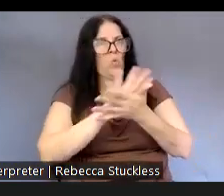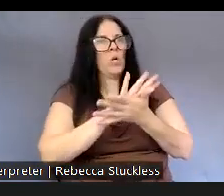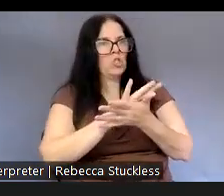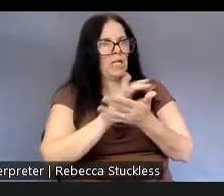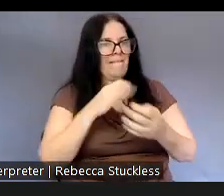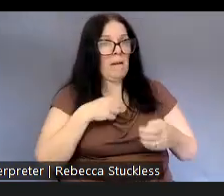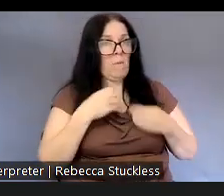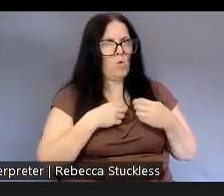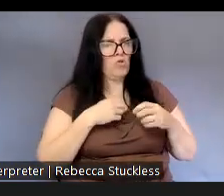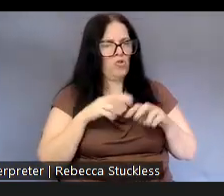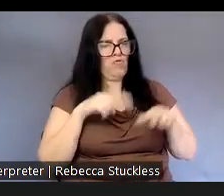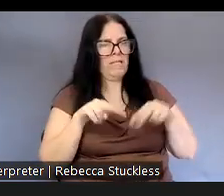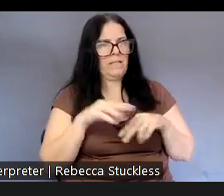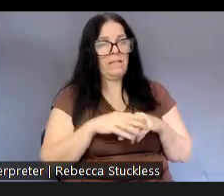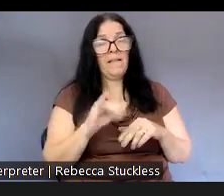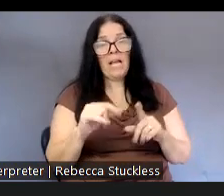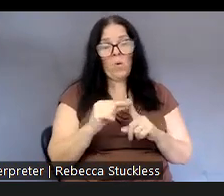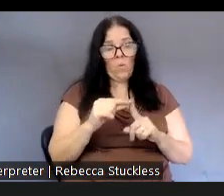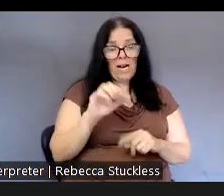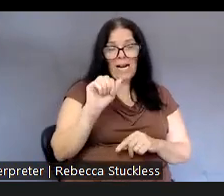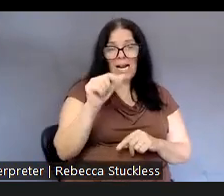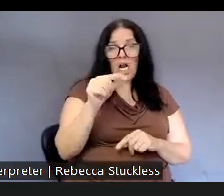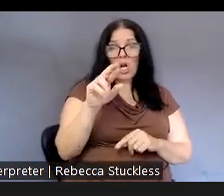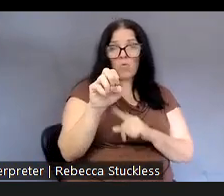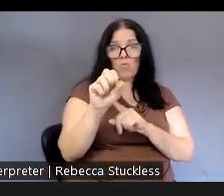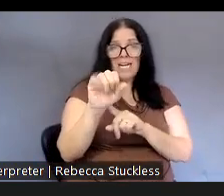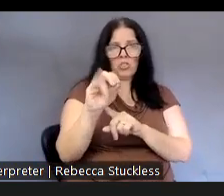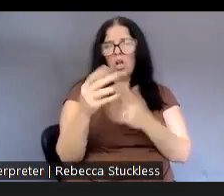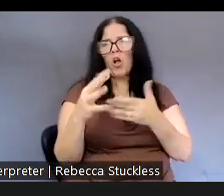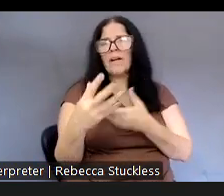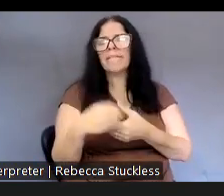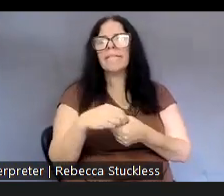The very word aggression implicitly